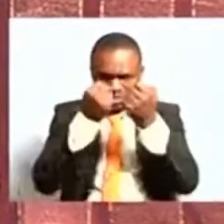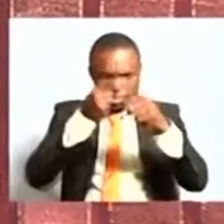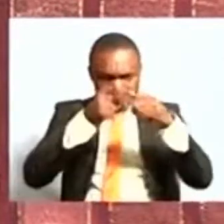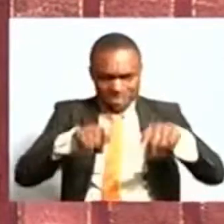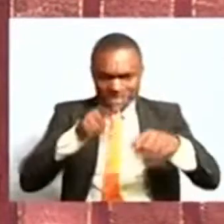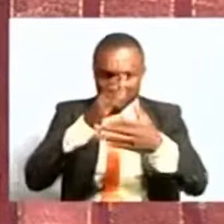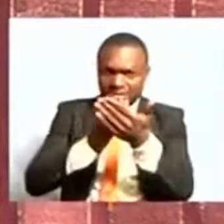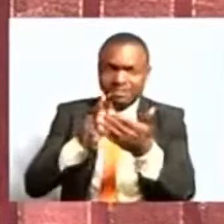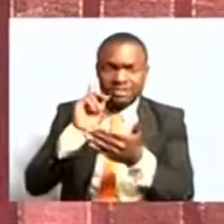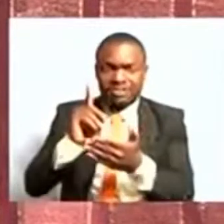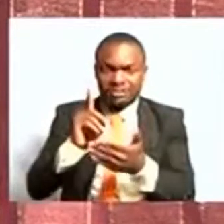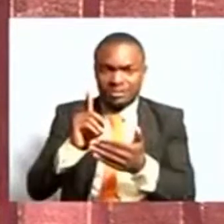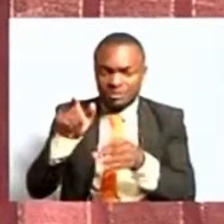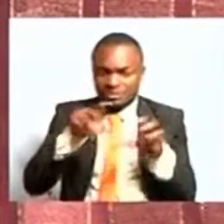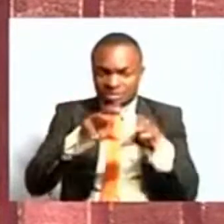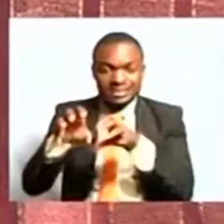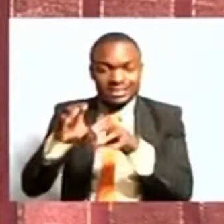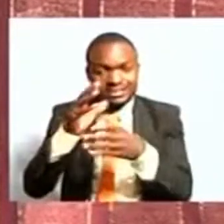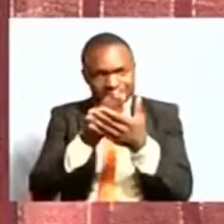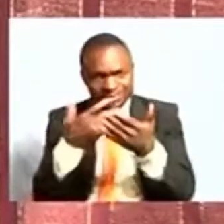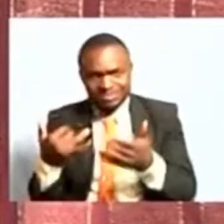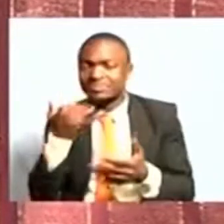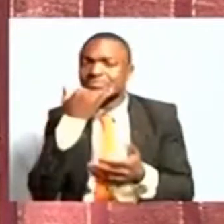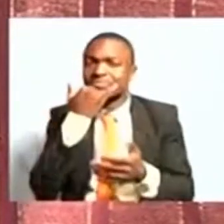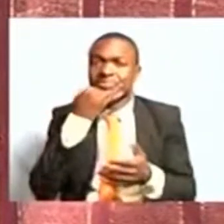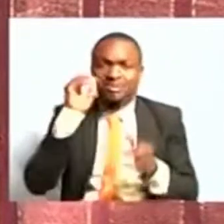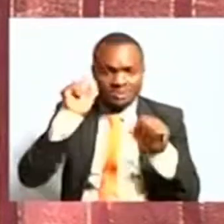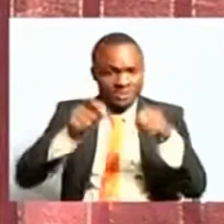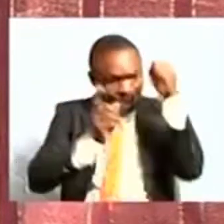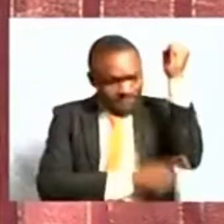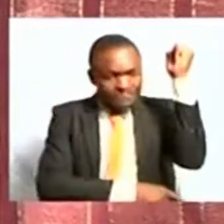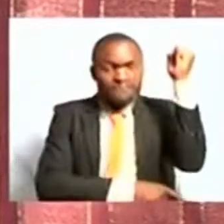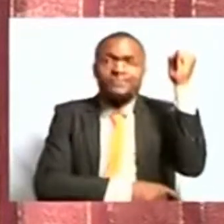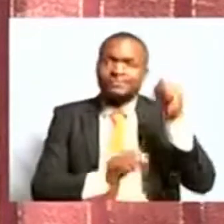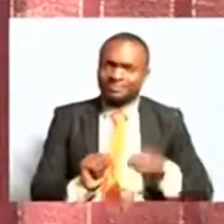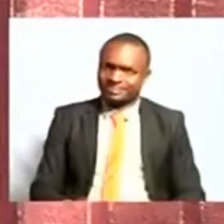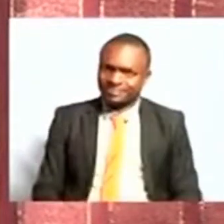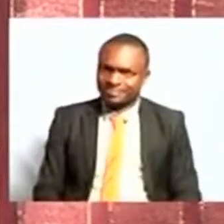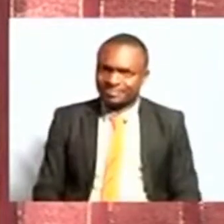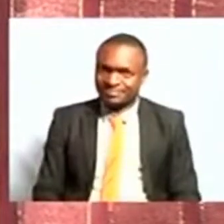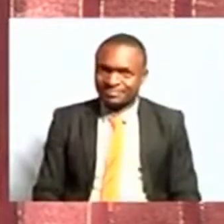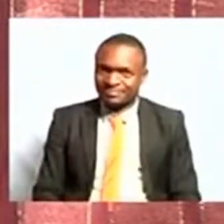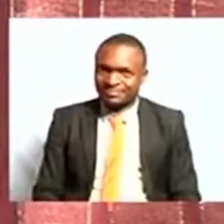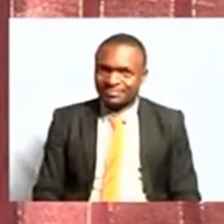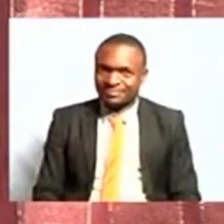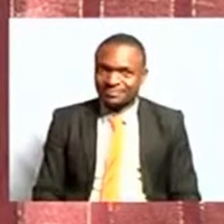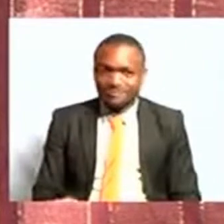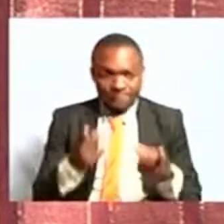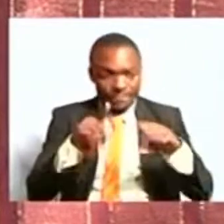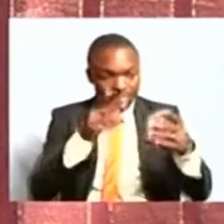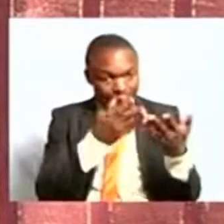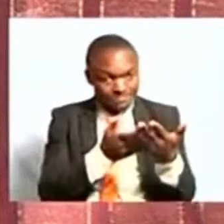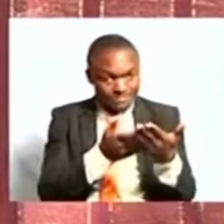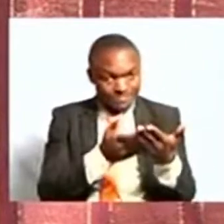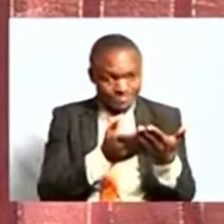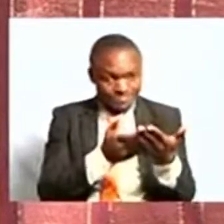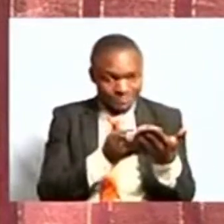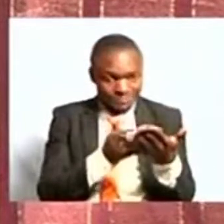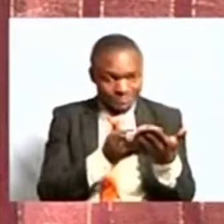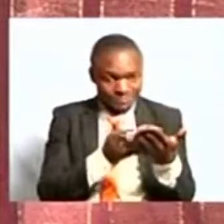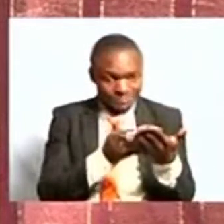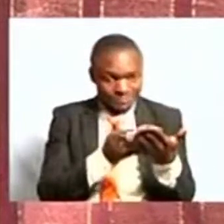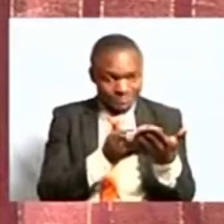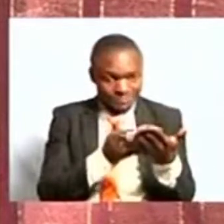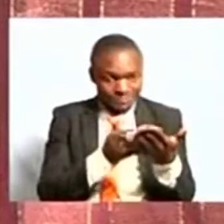somebody who has done something wrong may be charged. Because when this is carried out